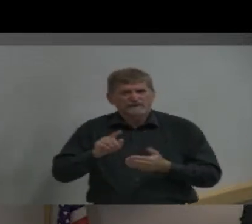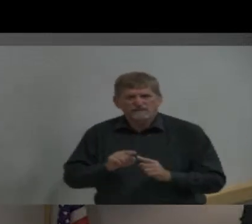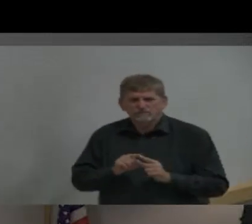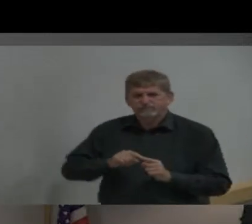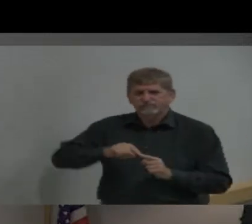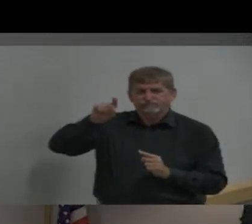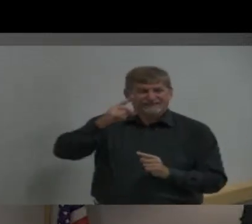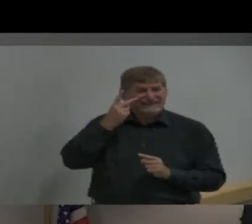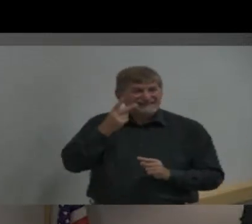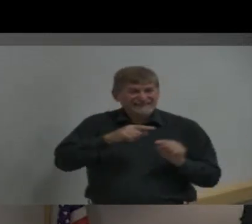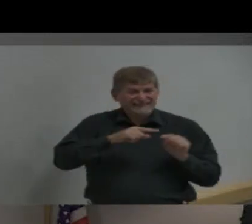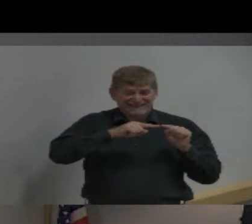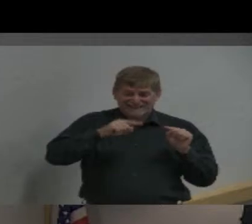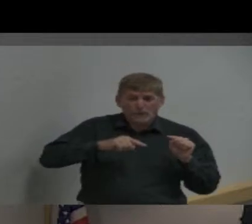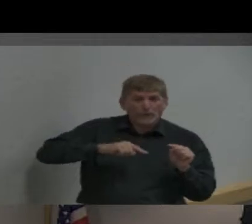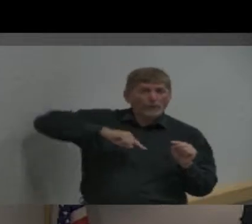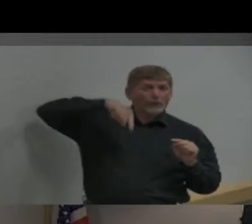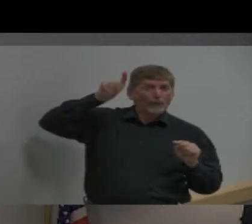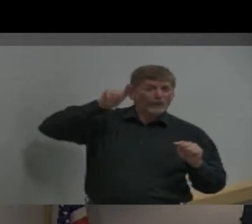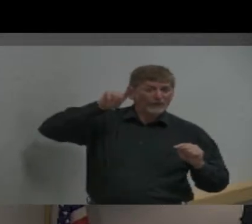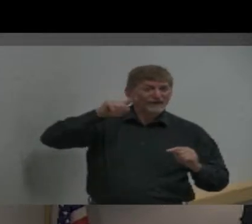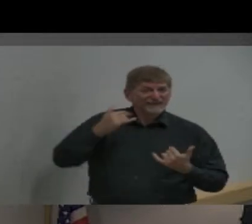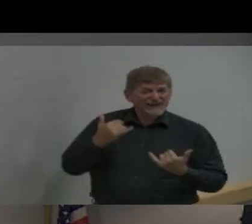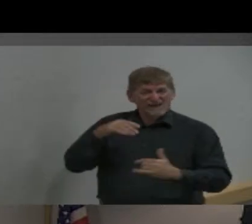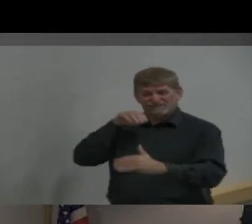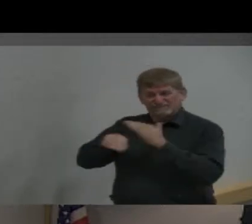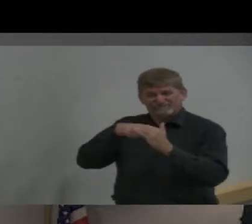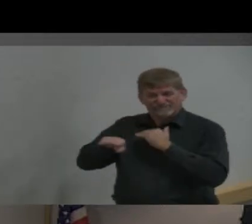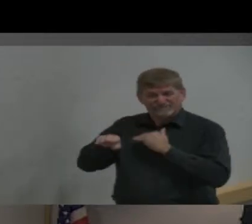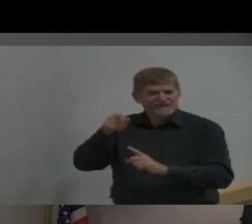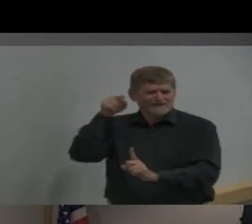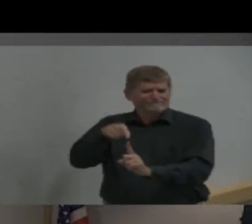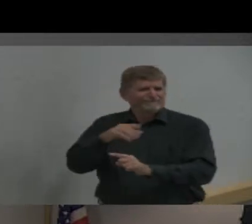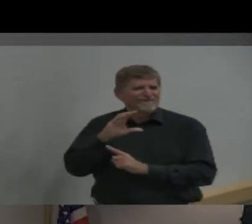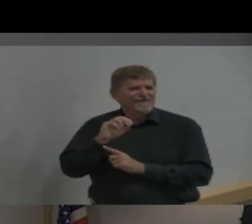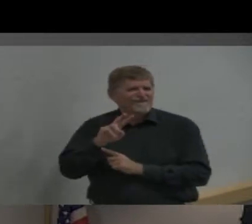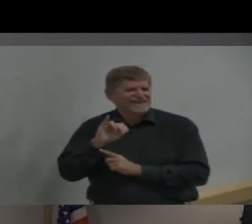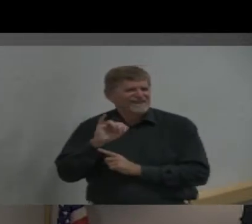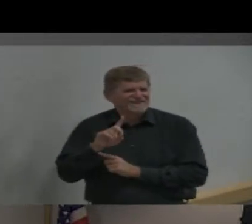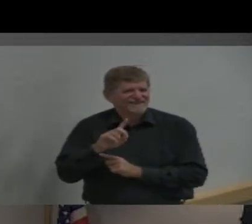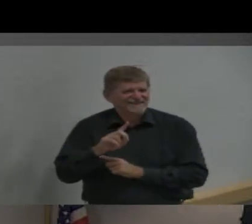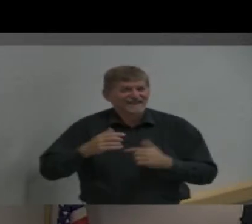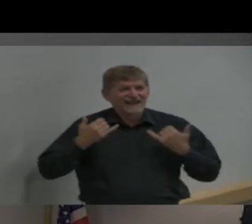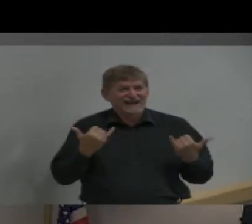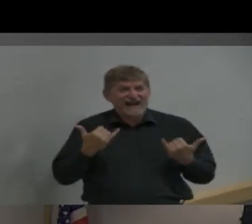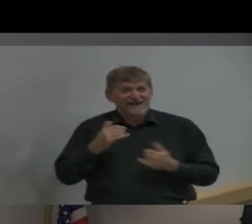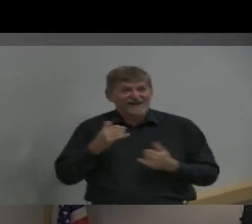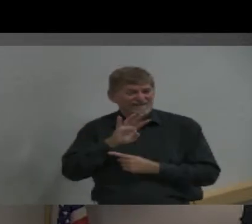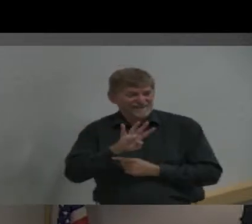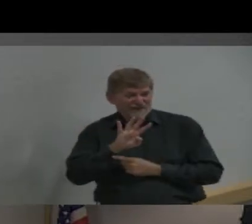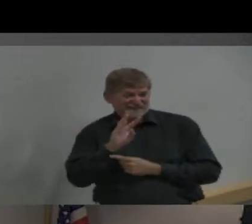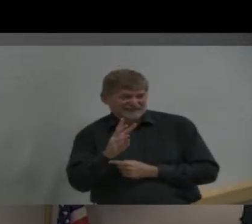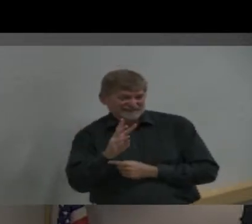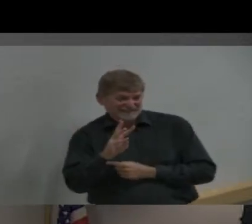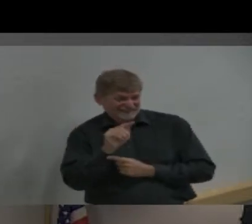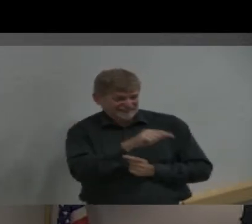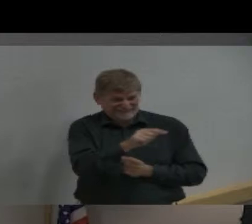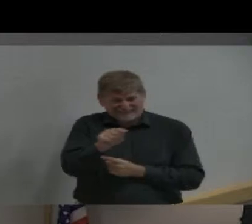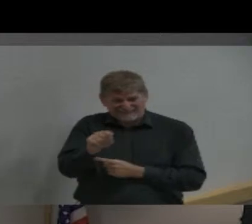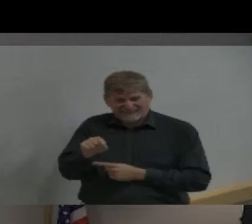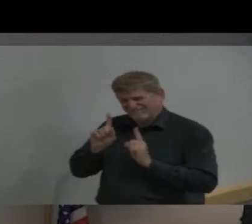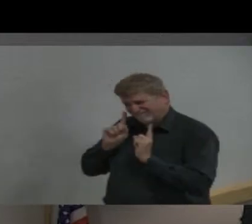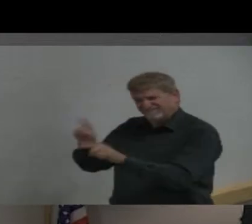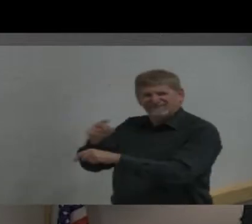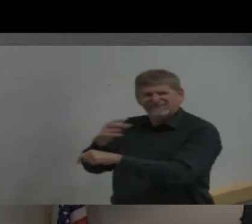due to COVID-19, currently 46 as a peak number in the hospital, with